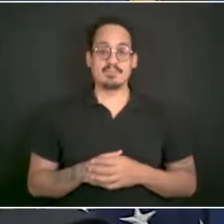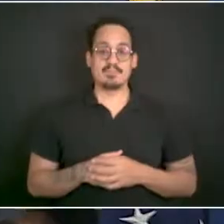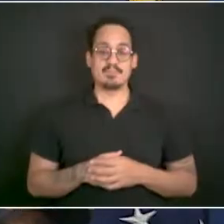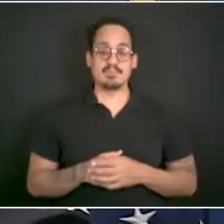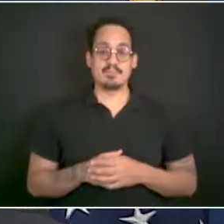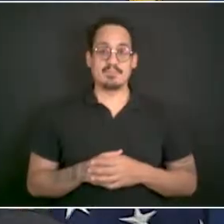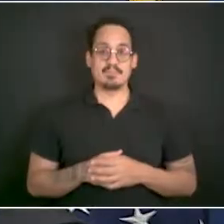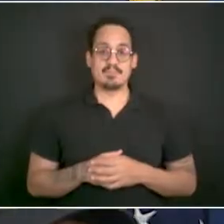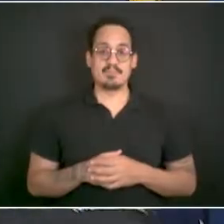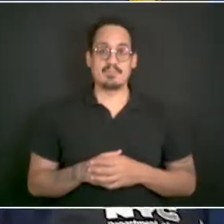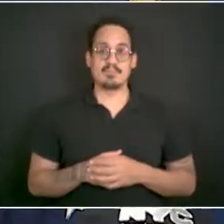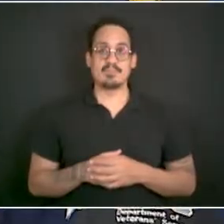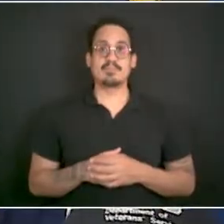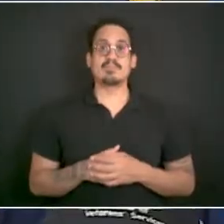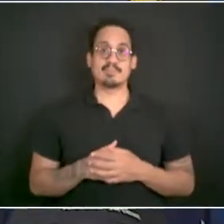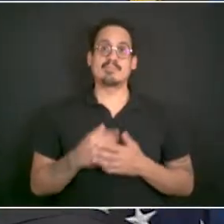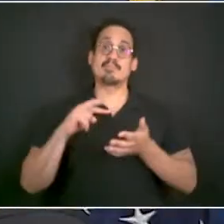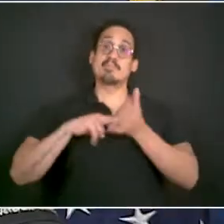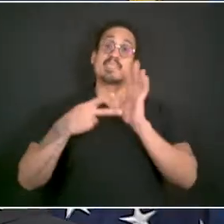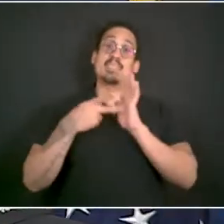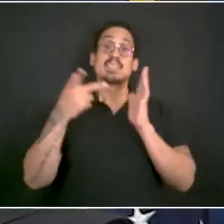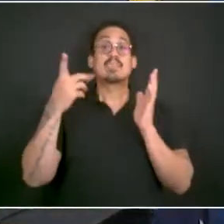term.